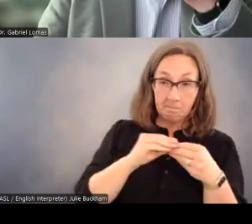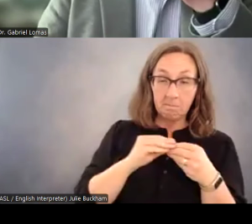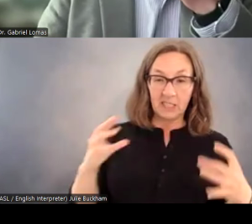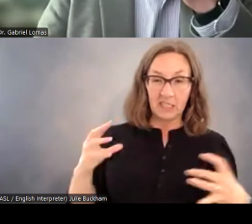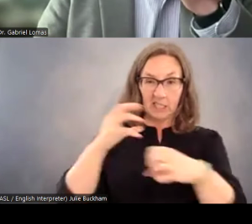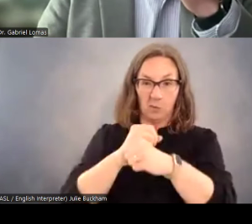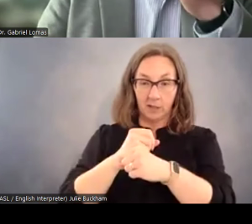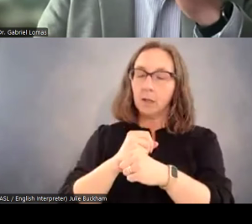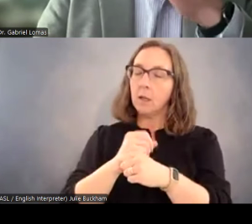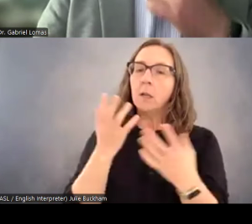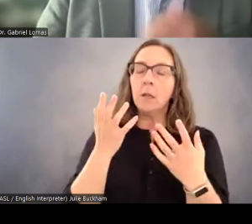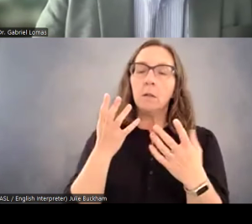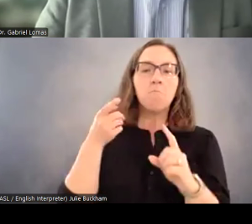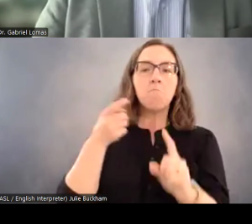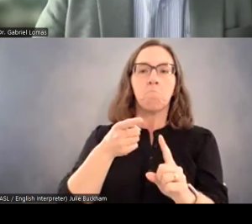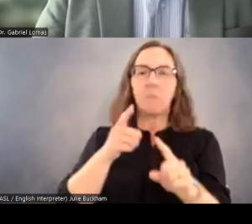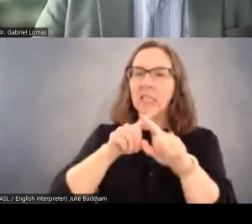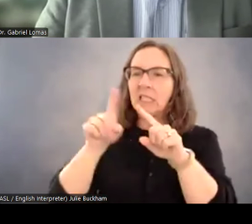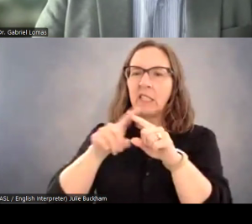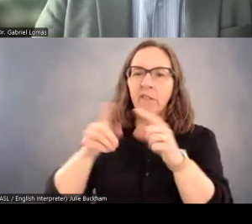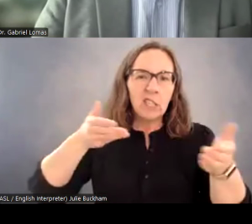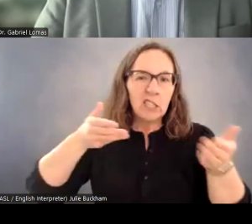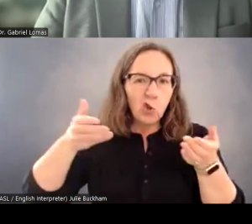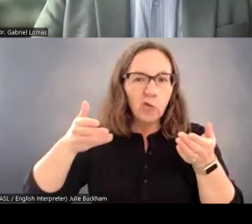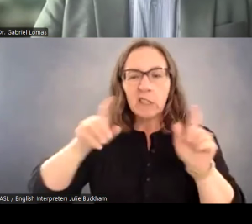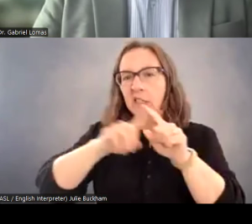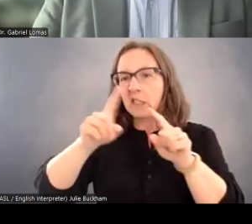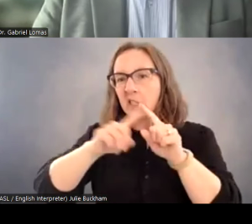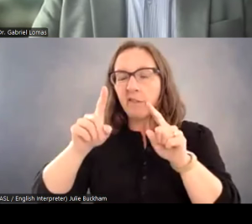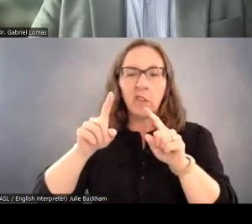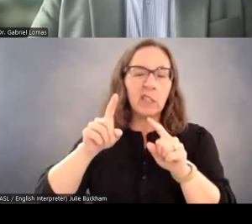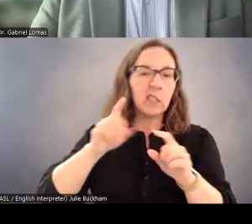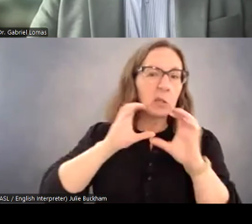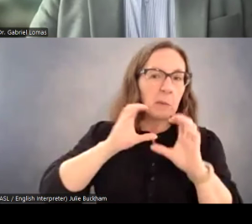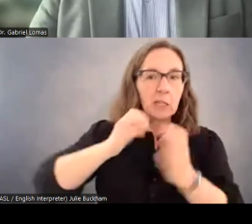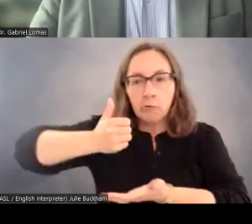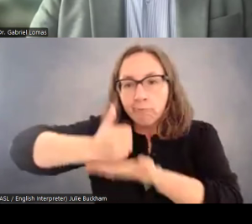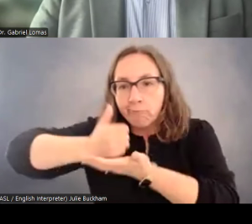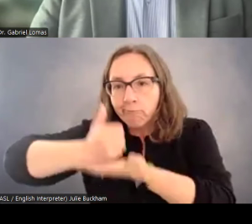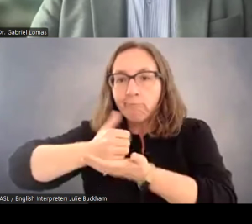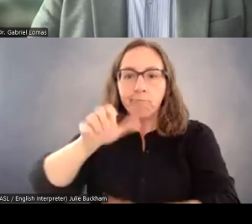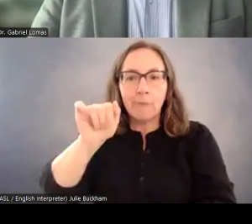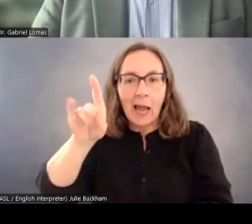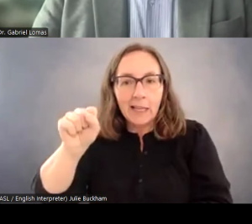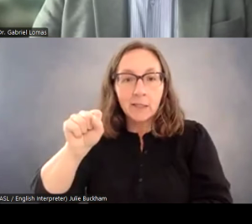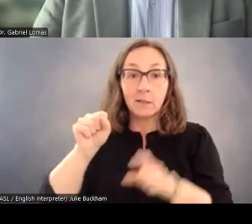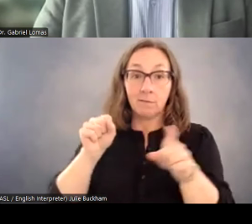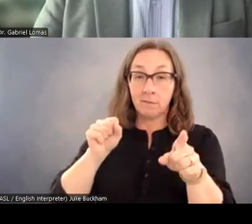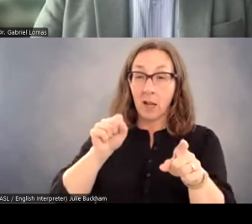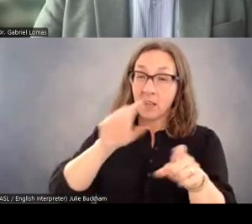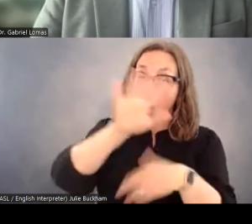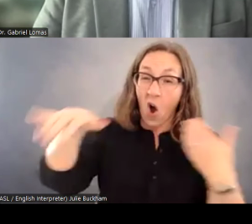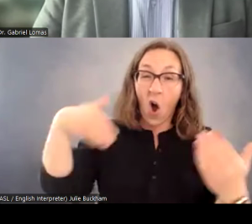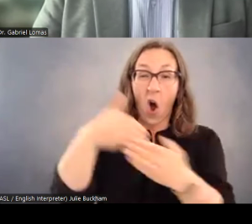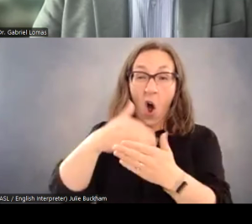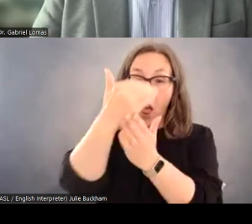these different communication aids and services that can be used. This is not an inclusive list, but we have the